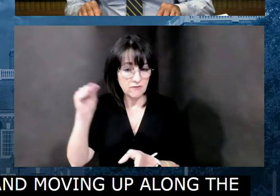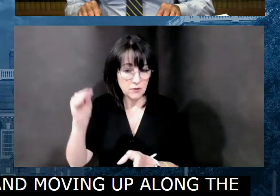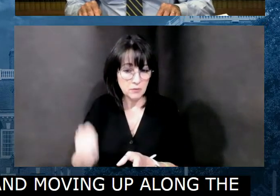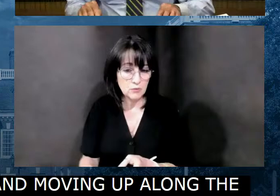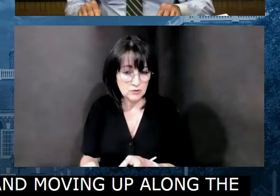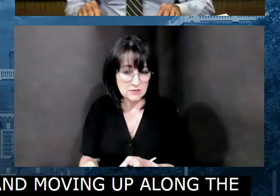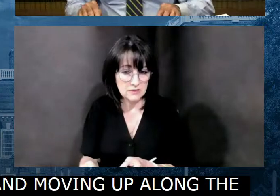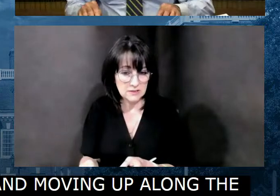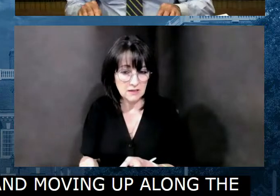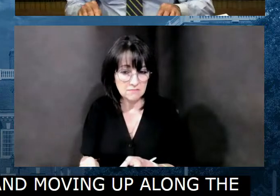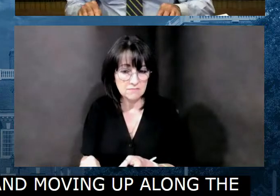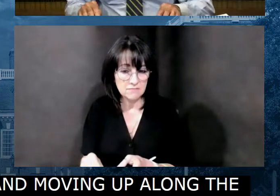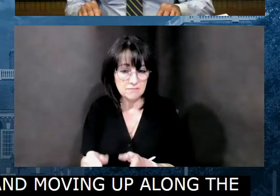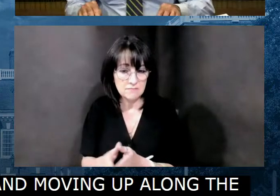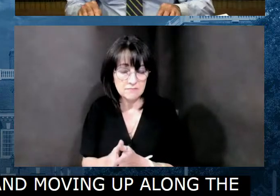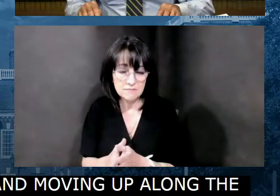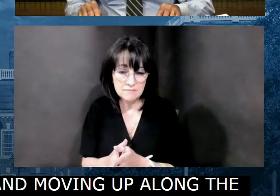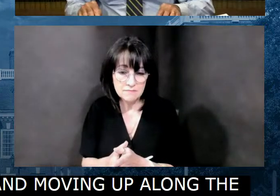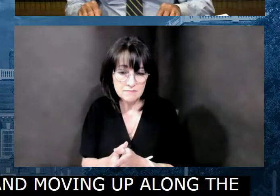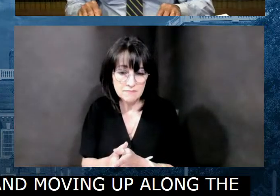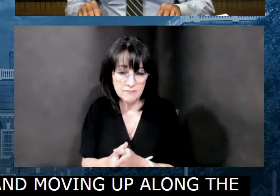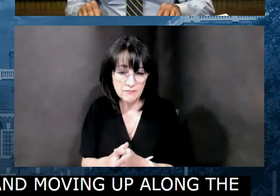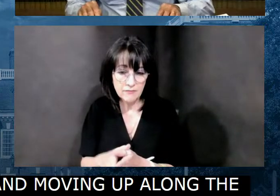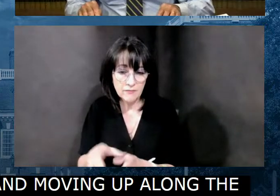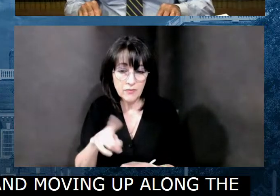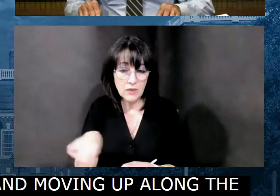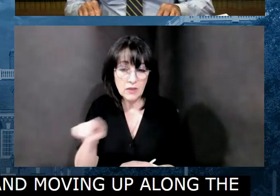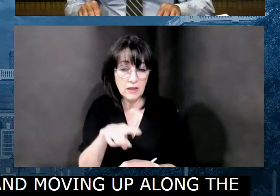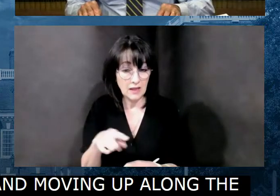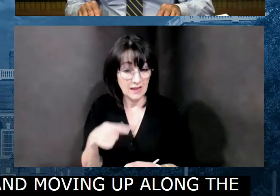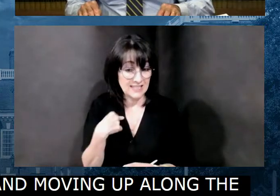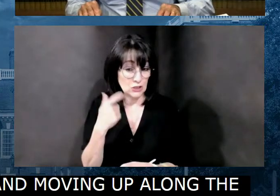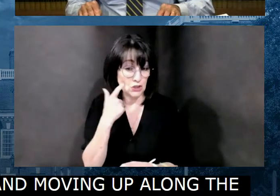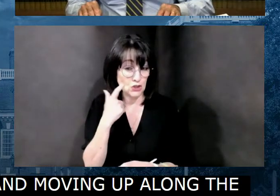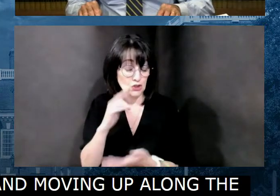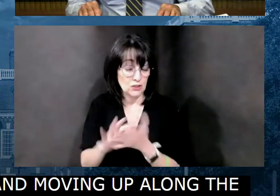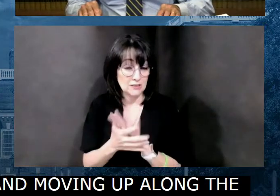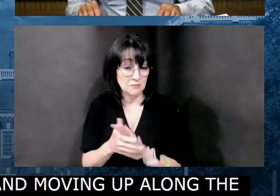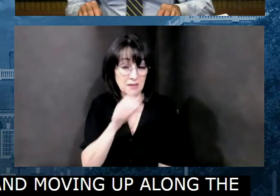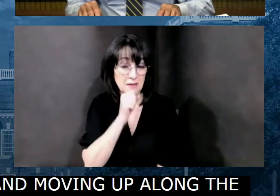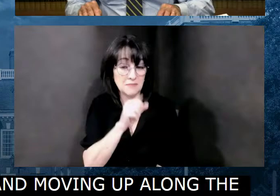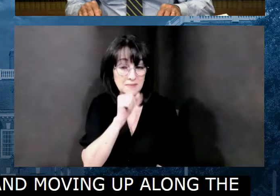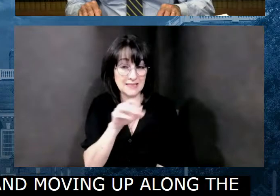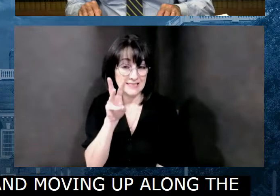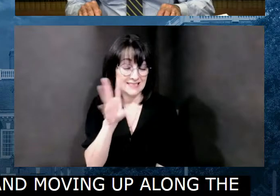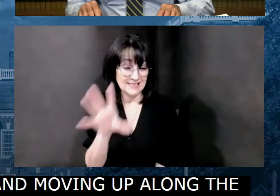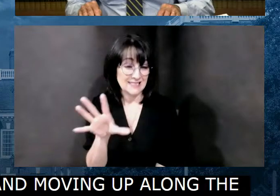then those of us, I just turned 65, so I'm in this last bar,